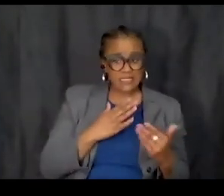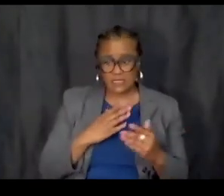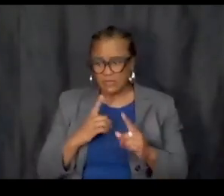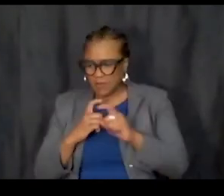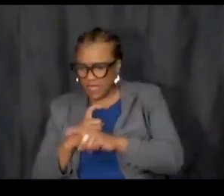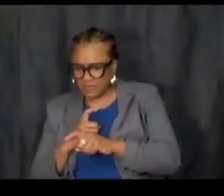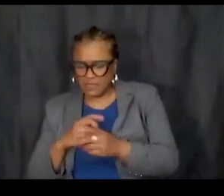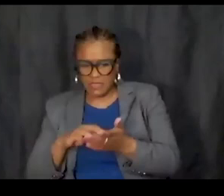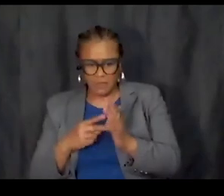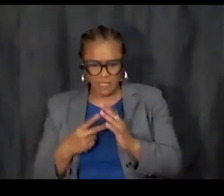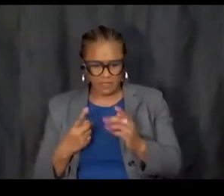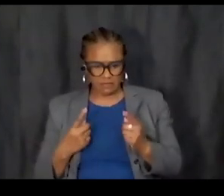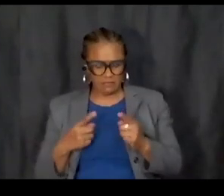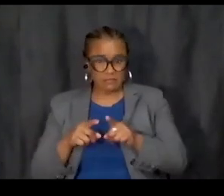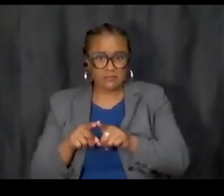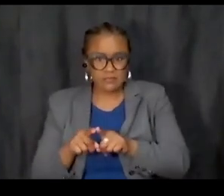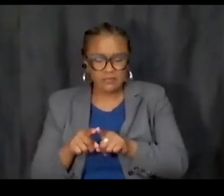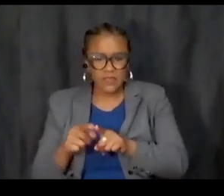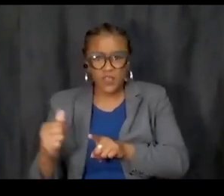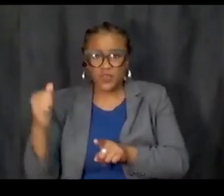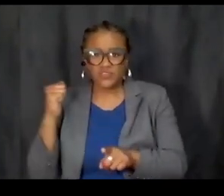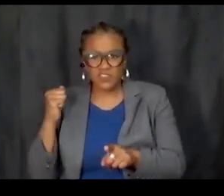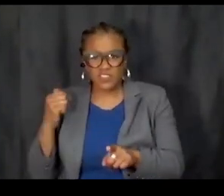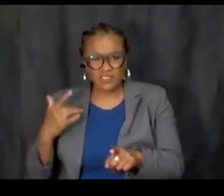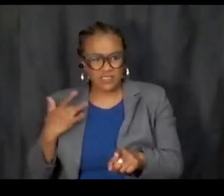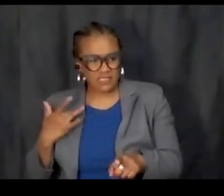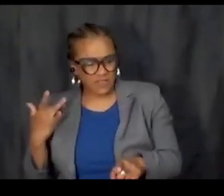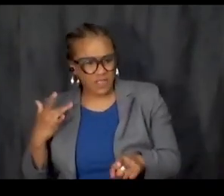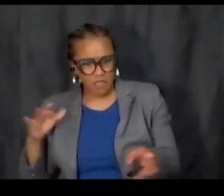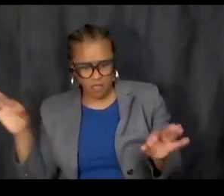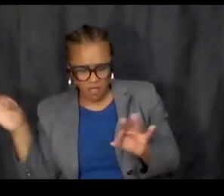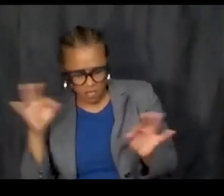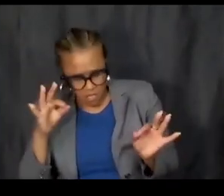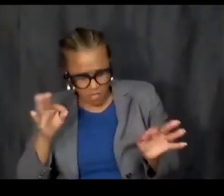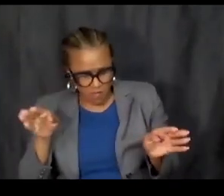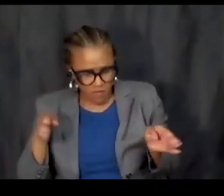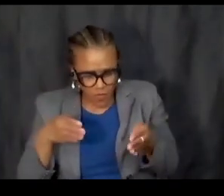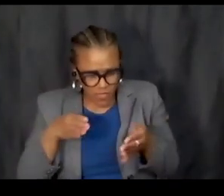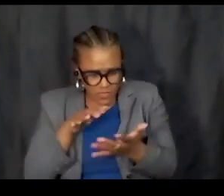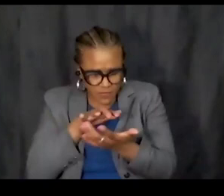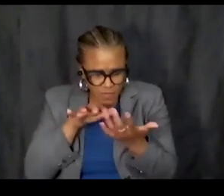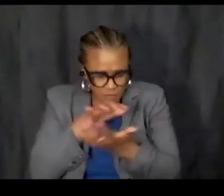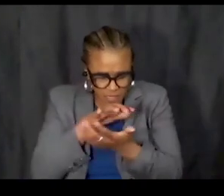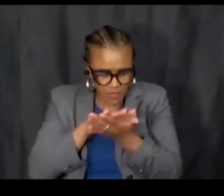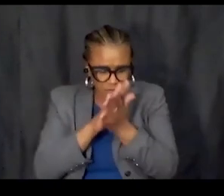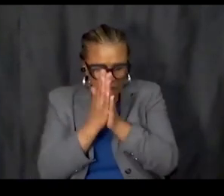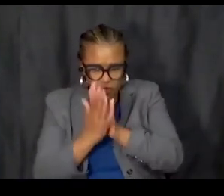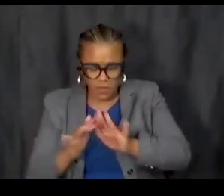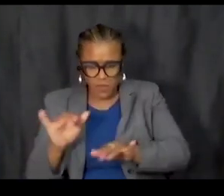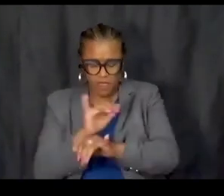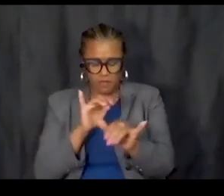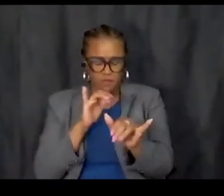their concomitants. Rejection sensitivity and hyperfocus could blend into the wine kind of